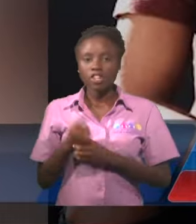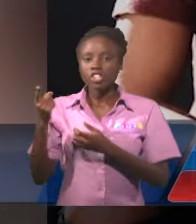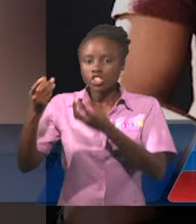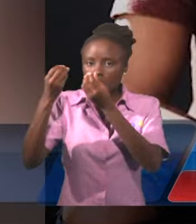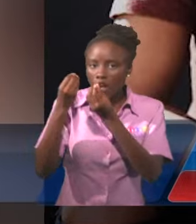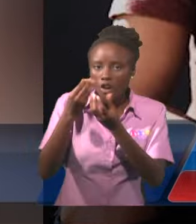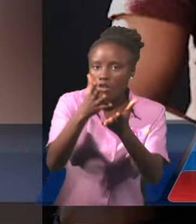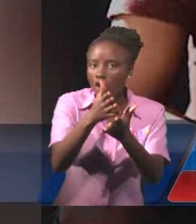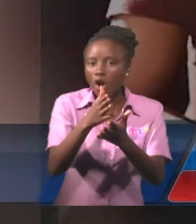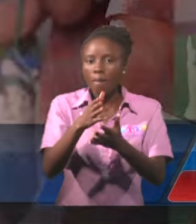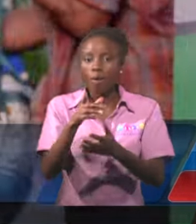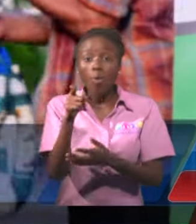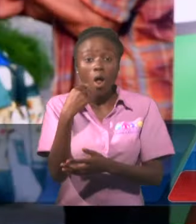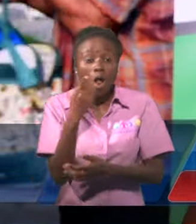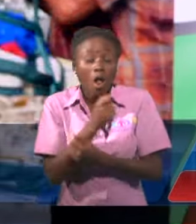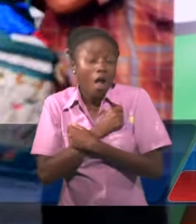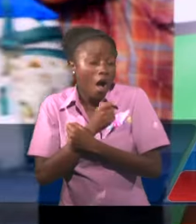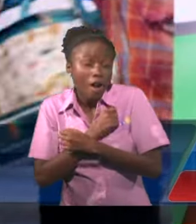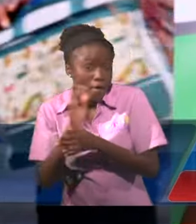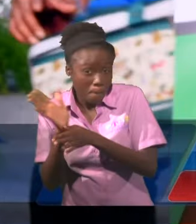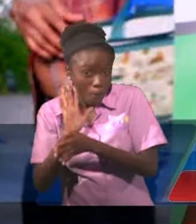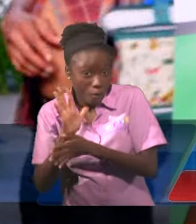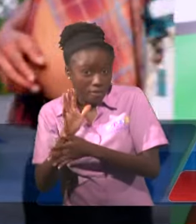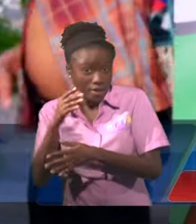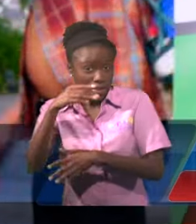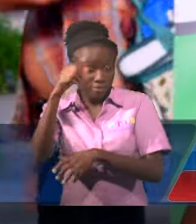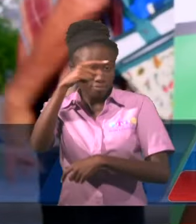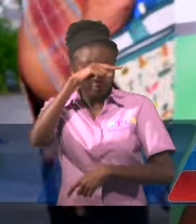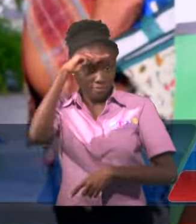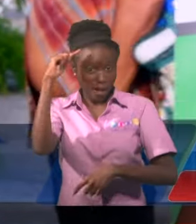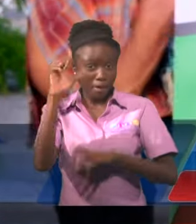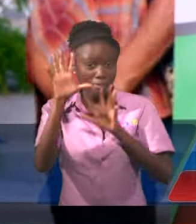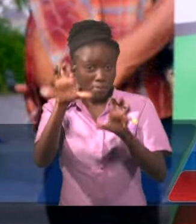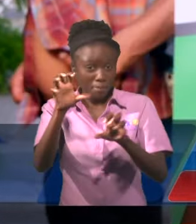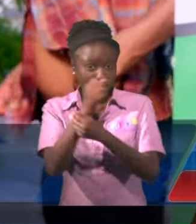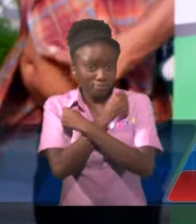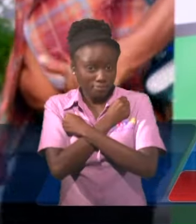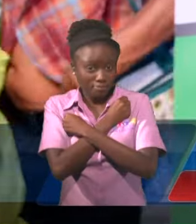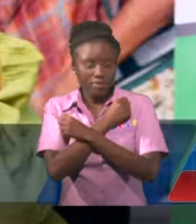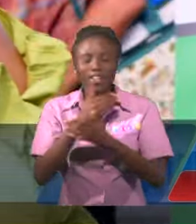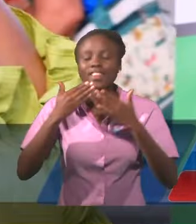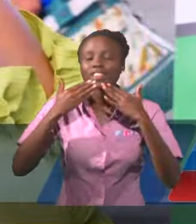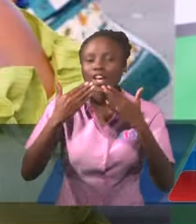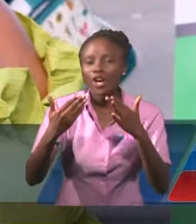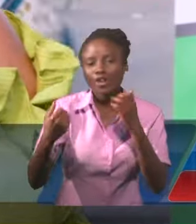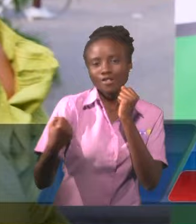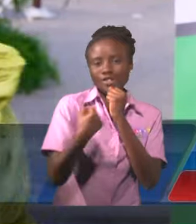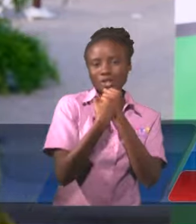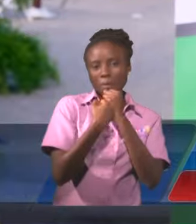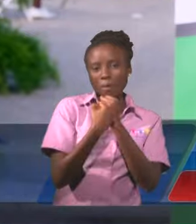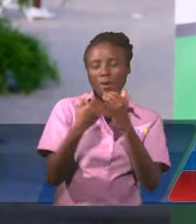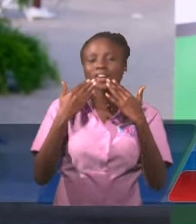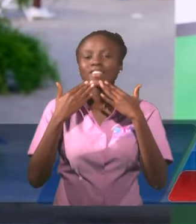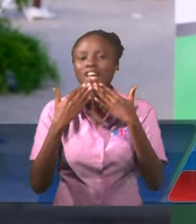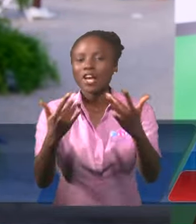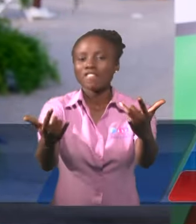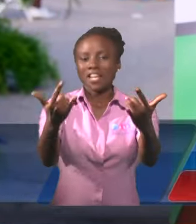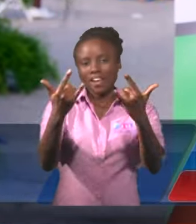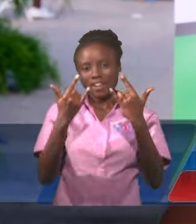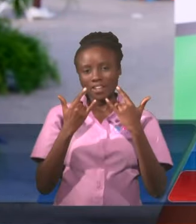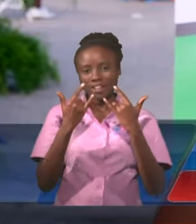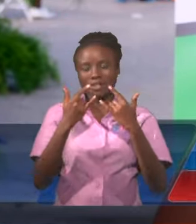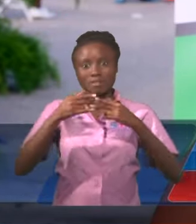local fans of Black Panther. Oh, man. I guess I would say thank you for the support. Thank you for the love. It's an honor to be